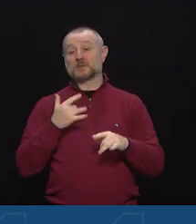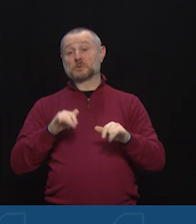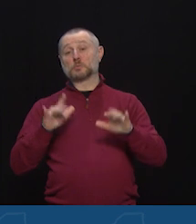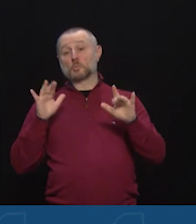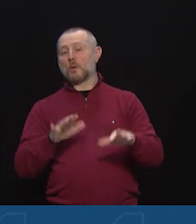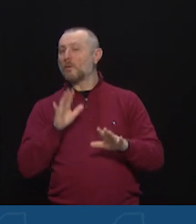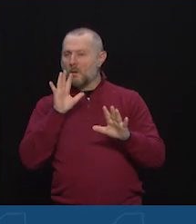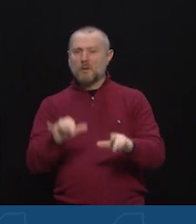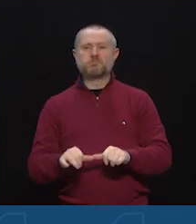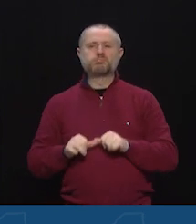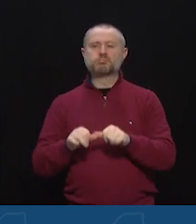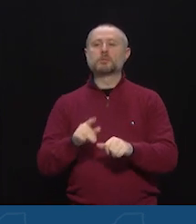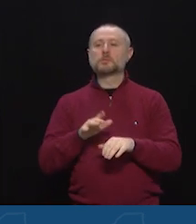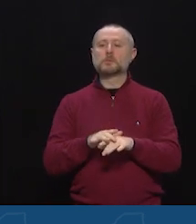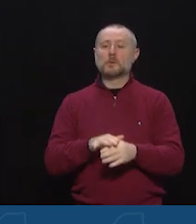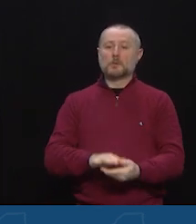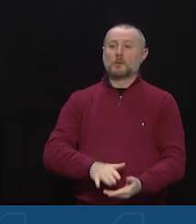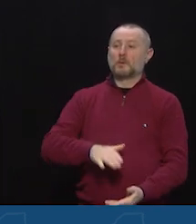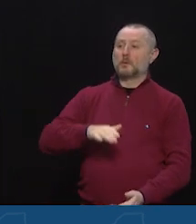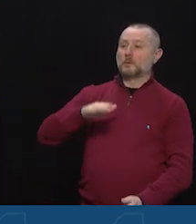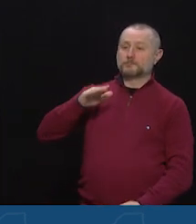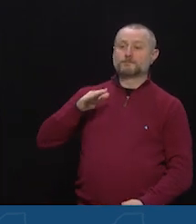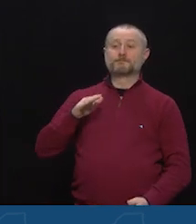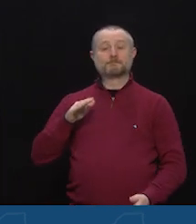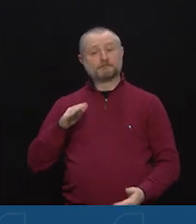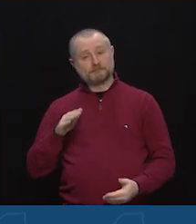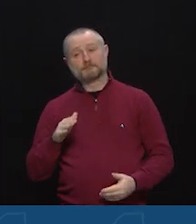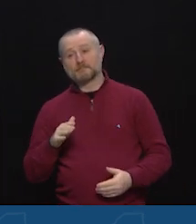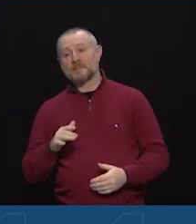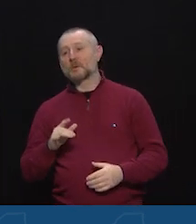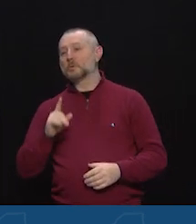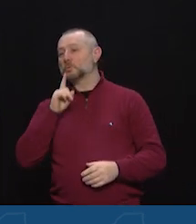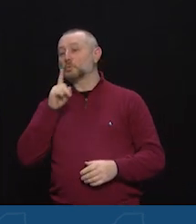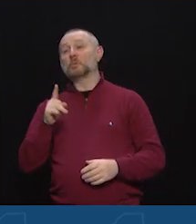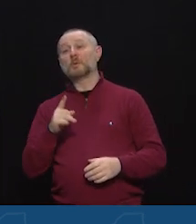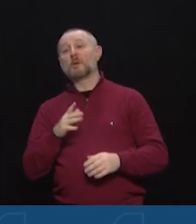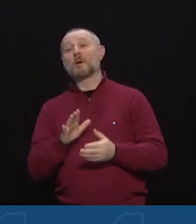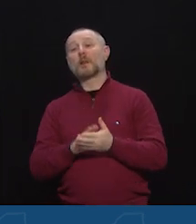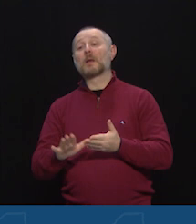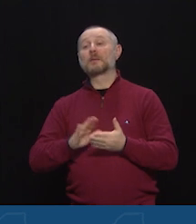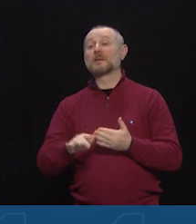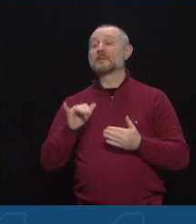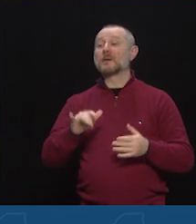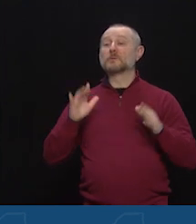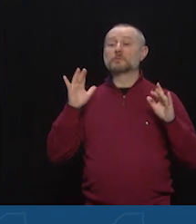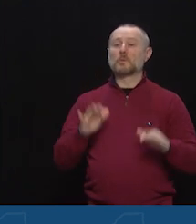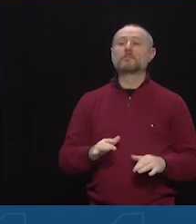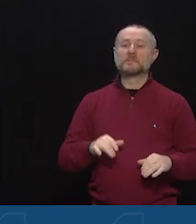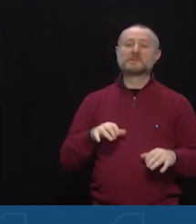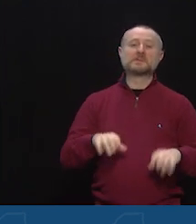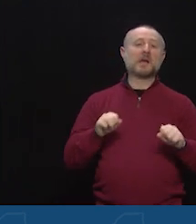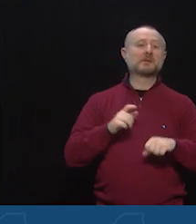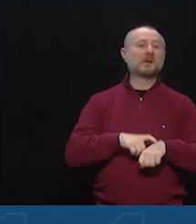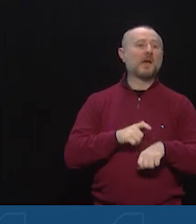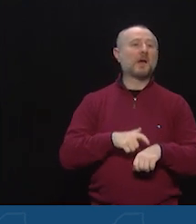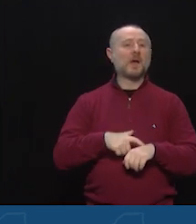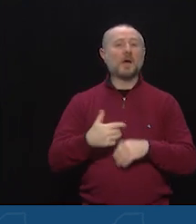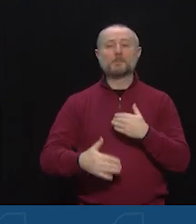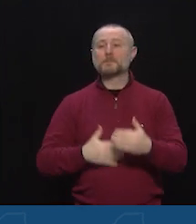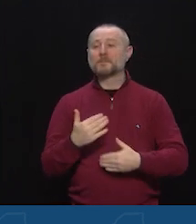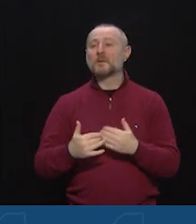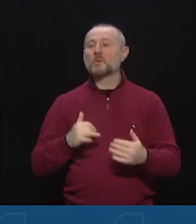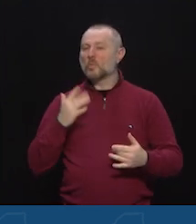can be certain, because of the conditions, that the cleanup is going to take some time on a storm like this.